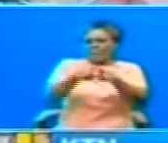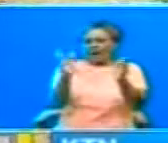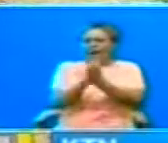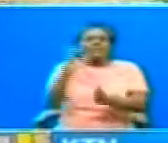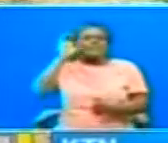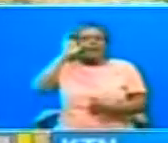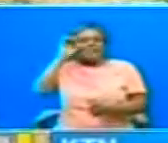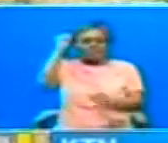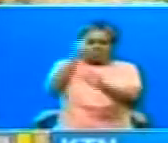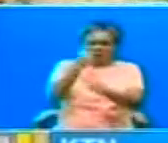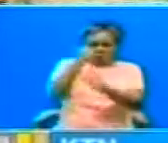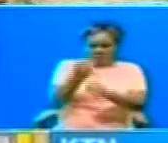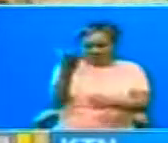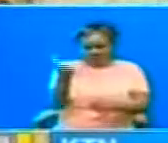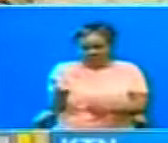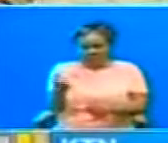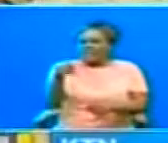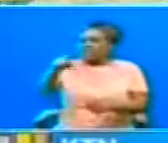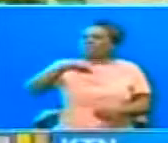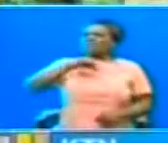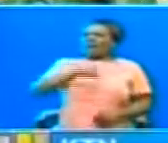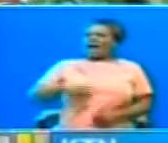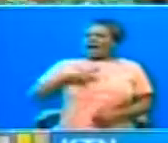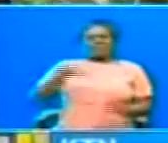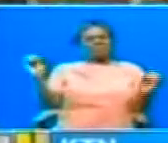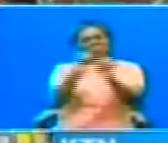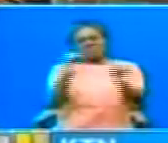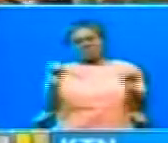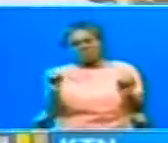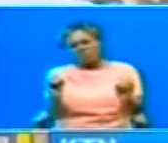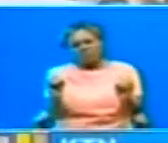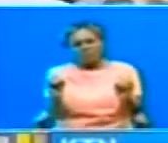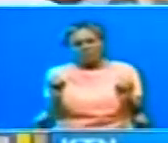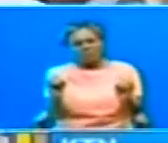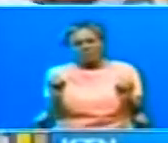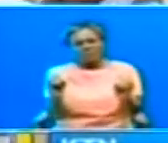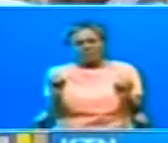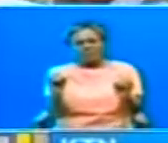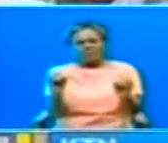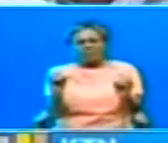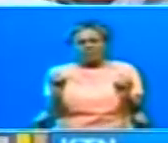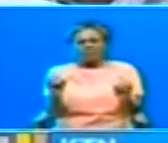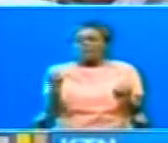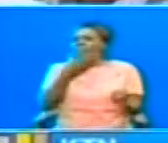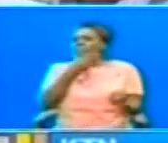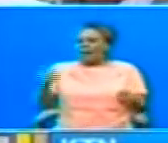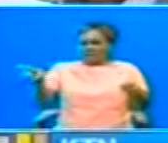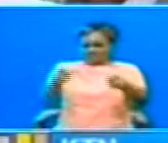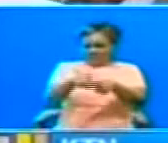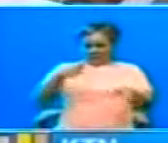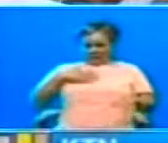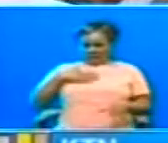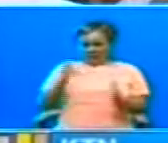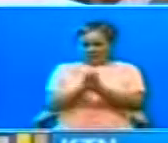cousin were working at the quarry, and they were not lucky when Al-Shabaab struck. I identify my brother and